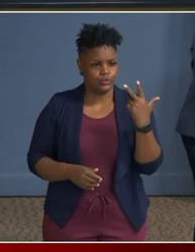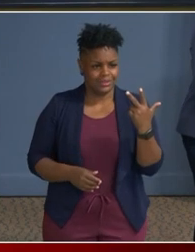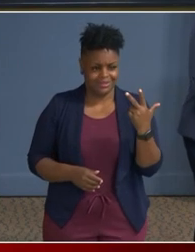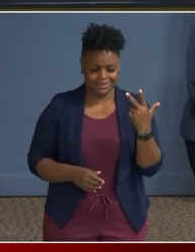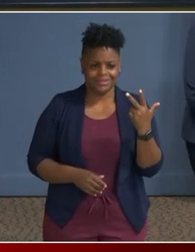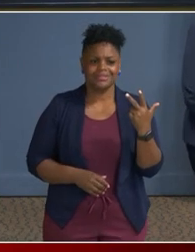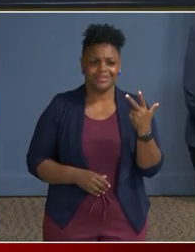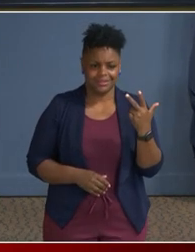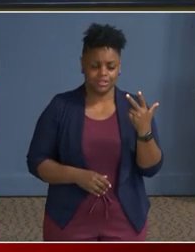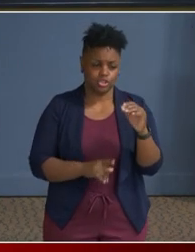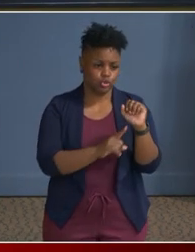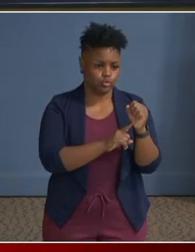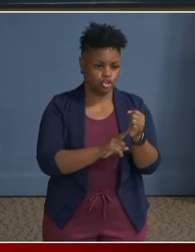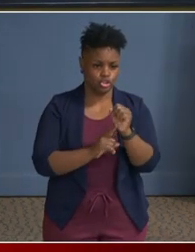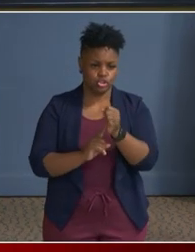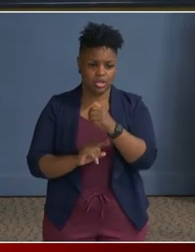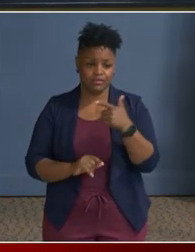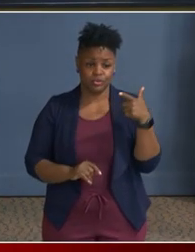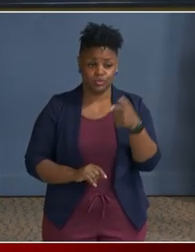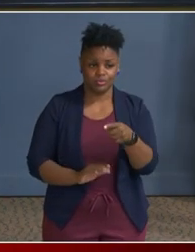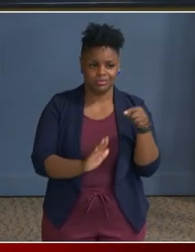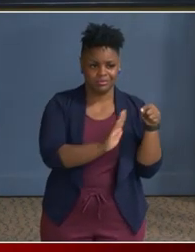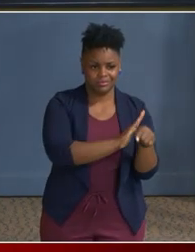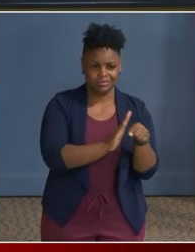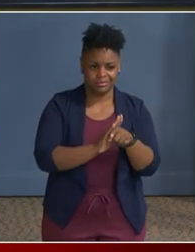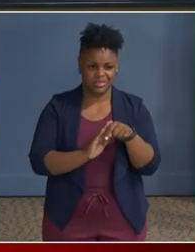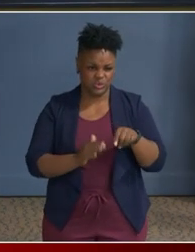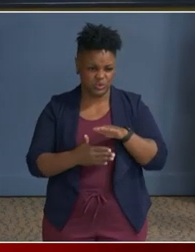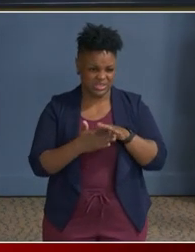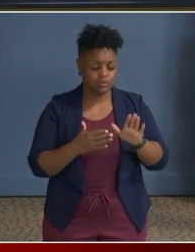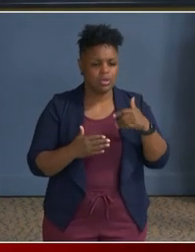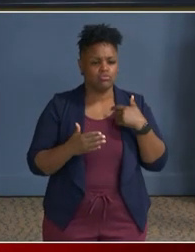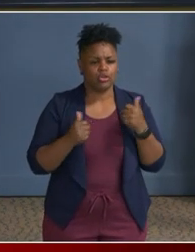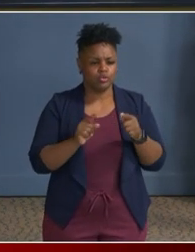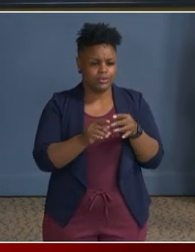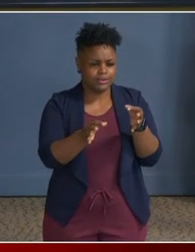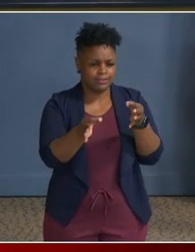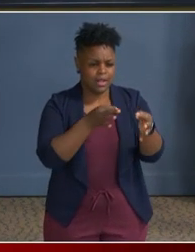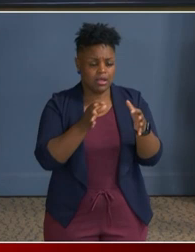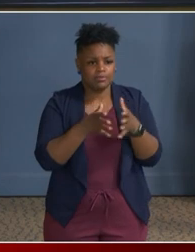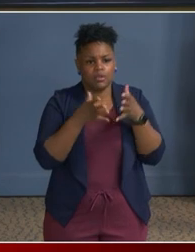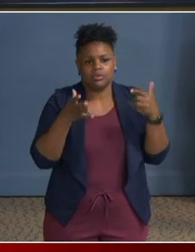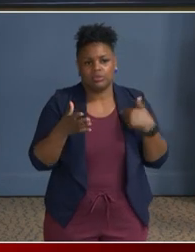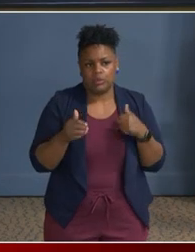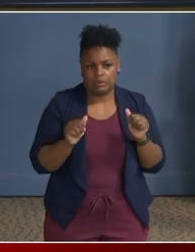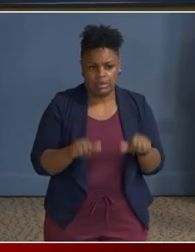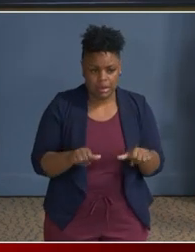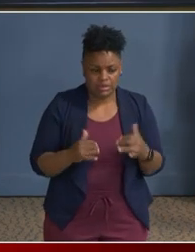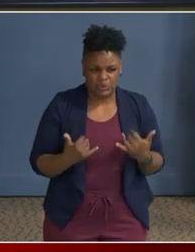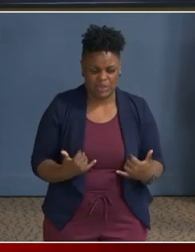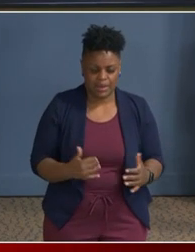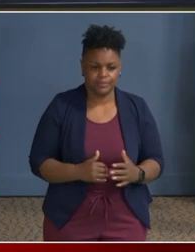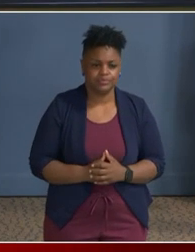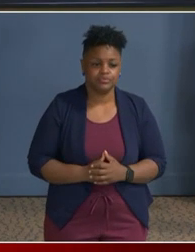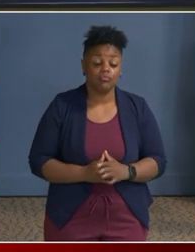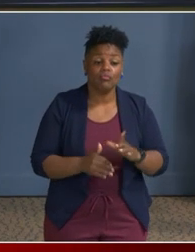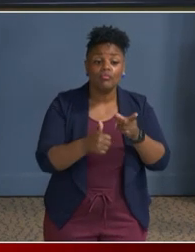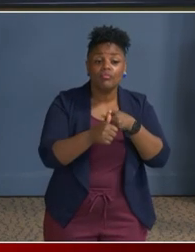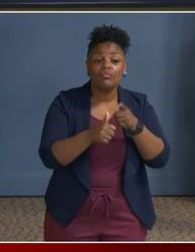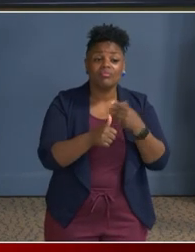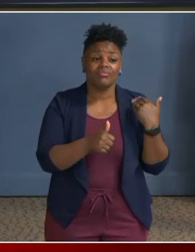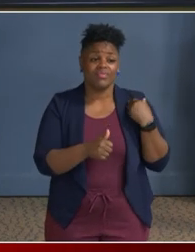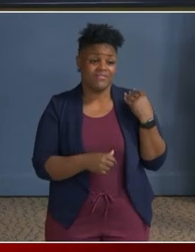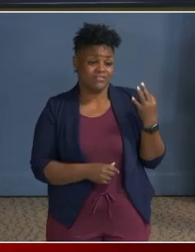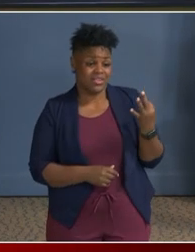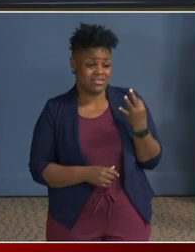I'll go through them and give you as many details as I have at this point. On Friday at about 11, a